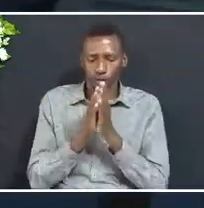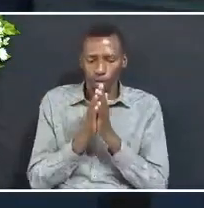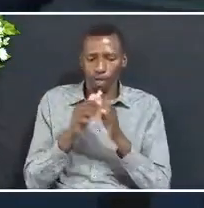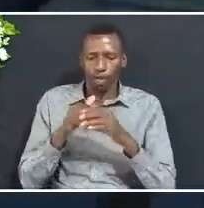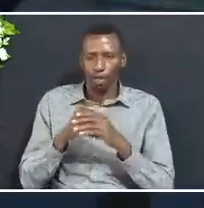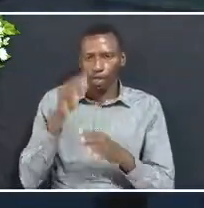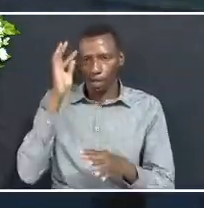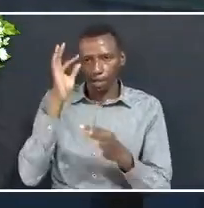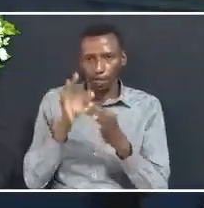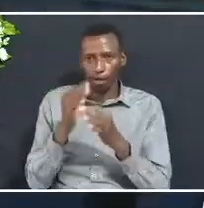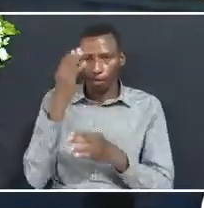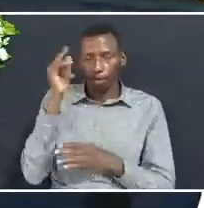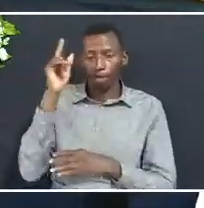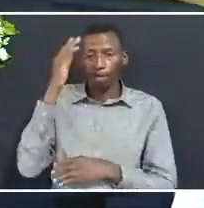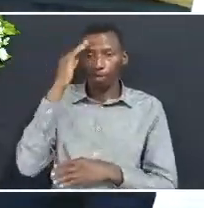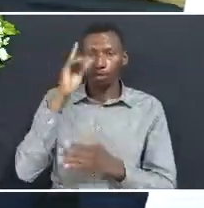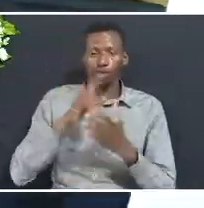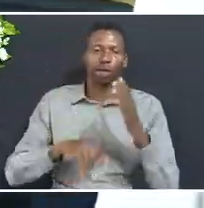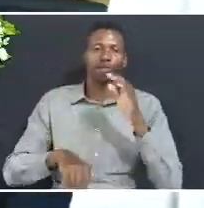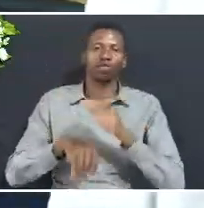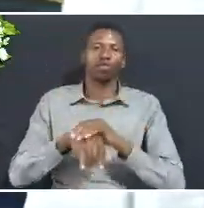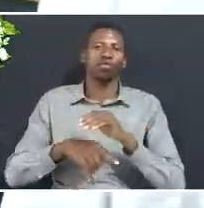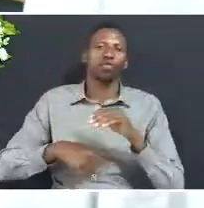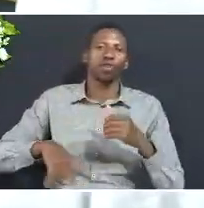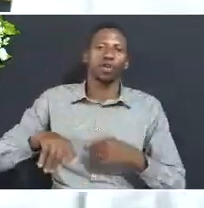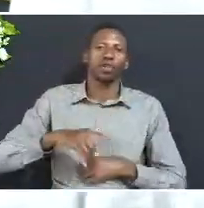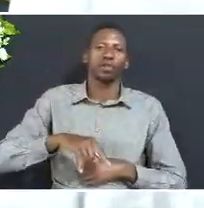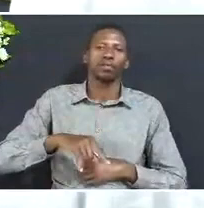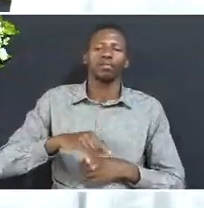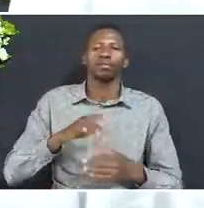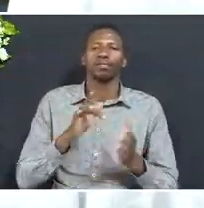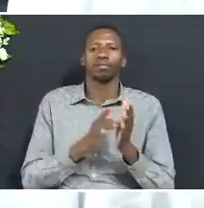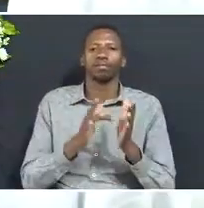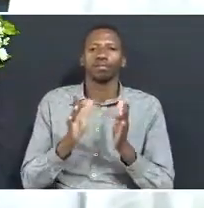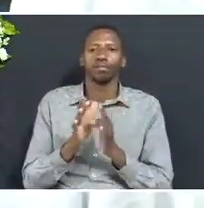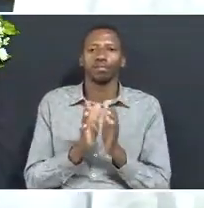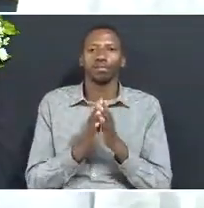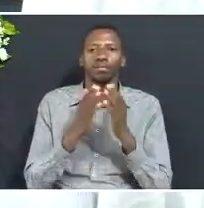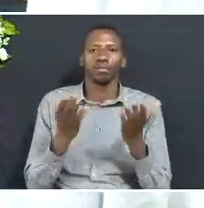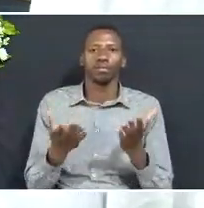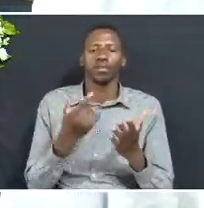good for us. The Bible says in the book of